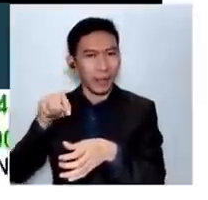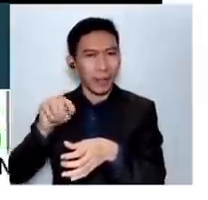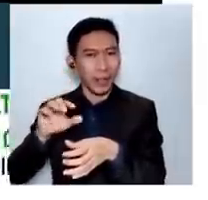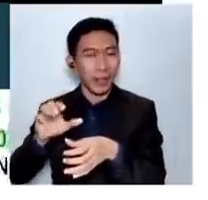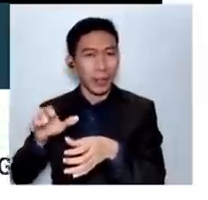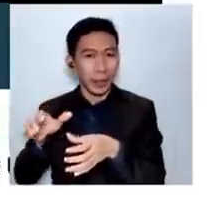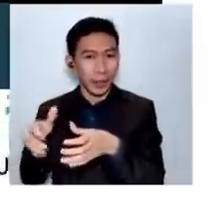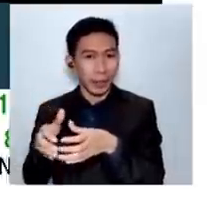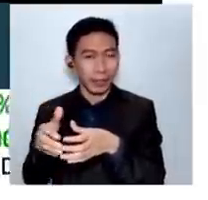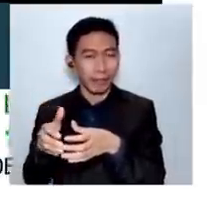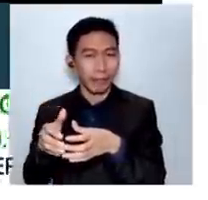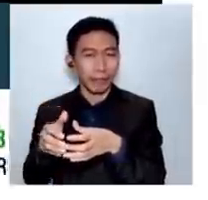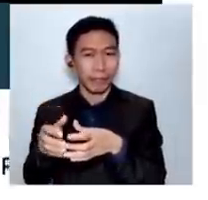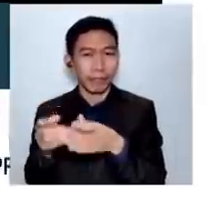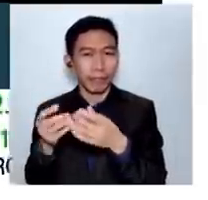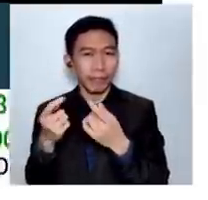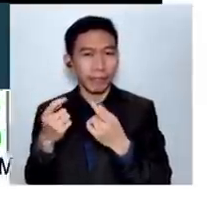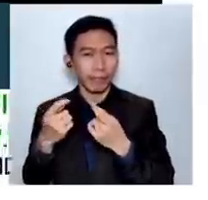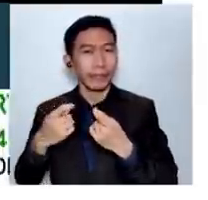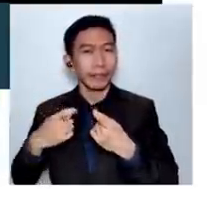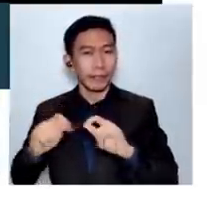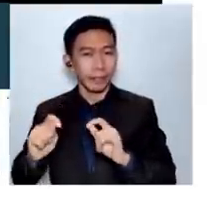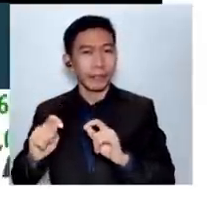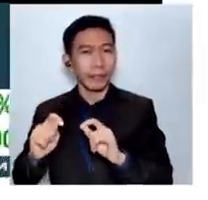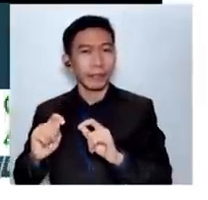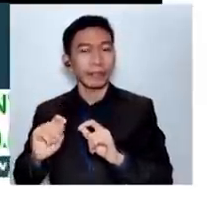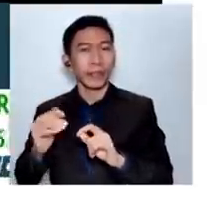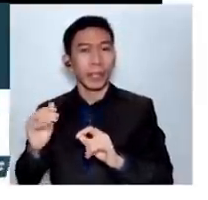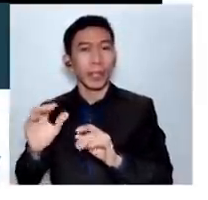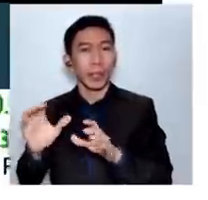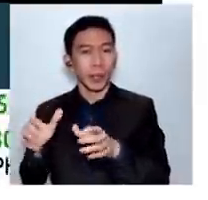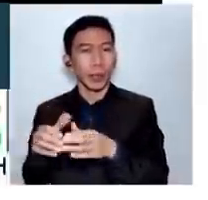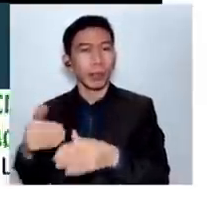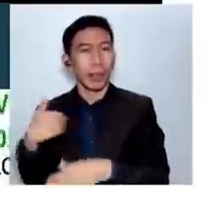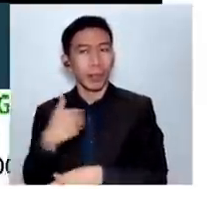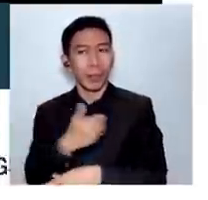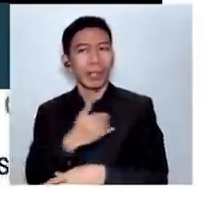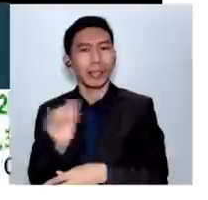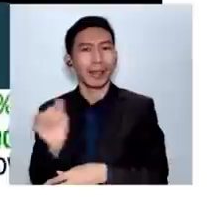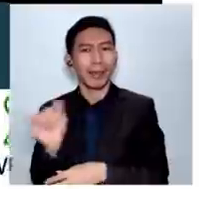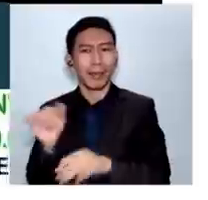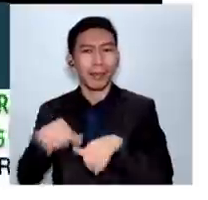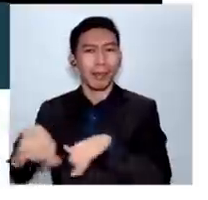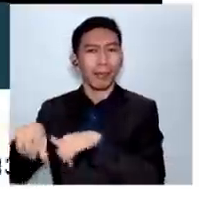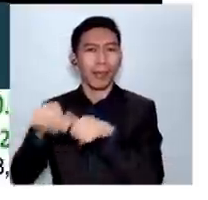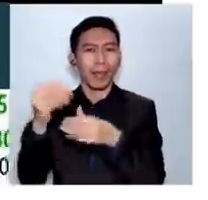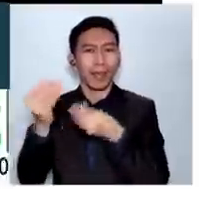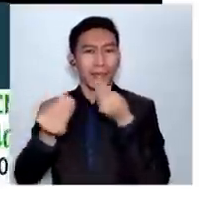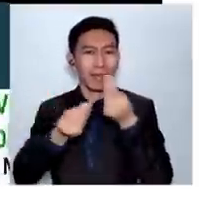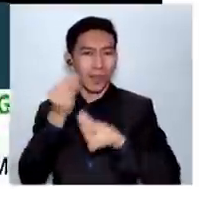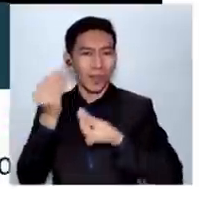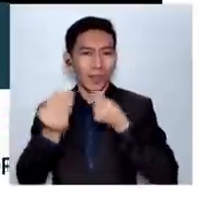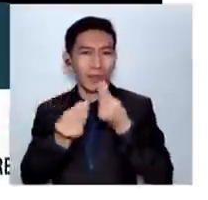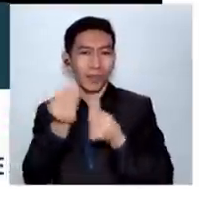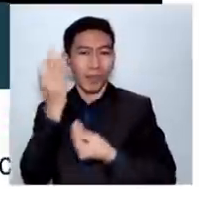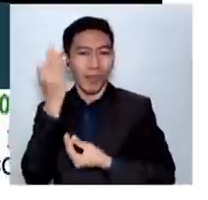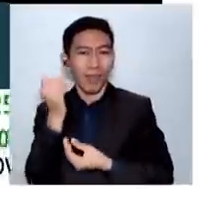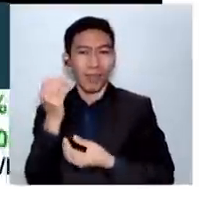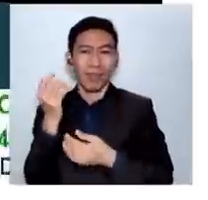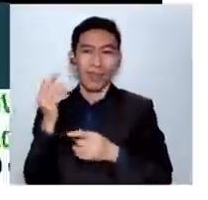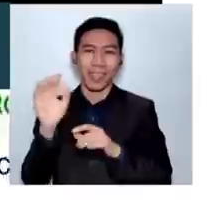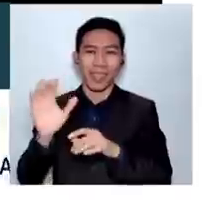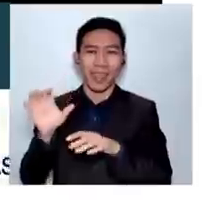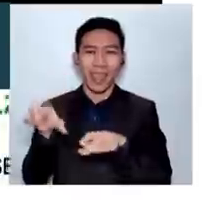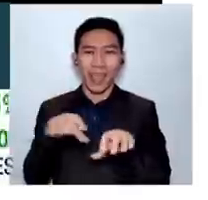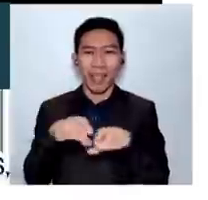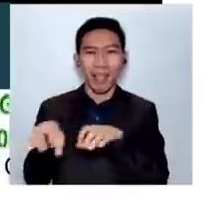They're keeping their group members confused because of all of these unpredictable moves that